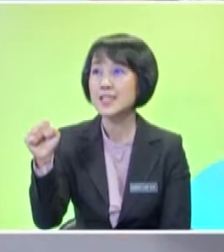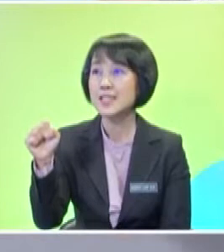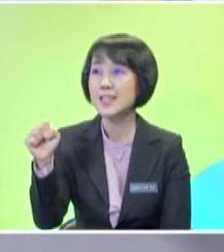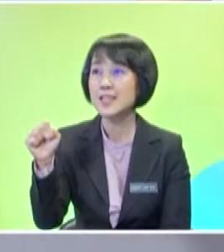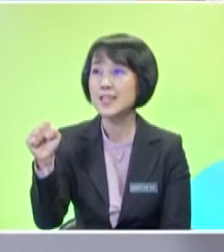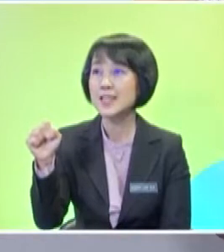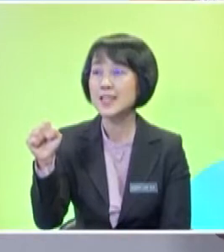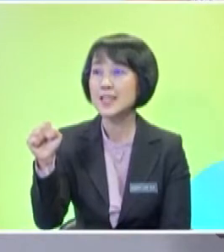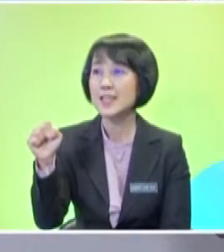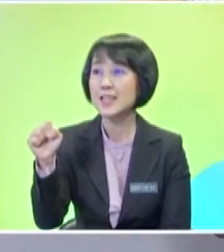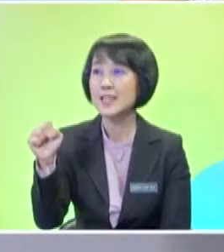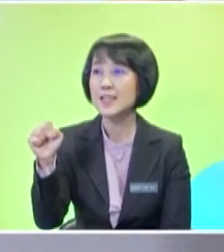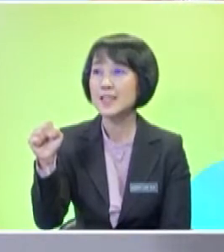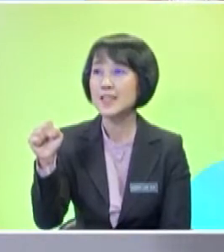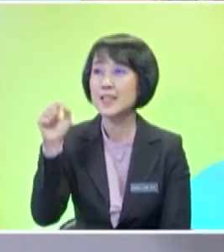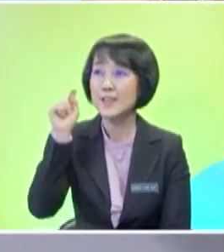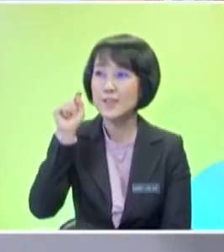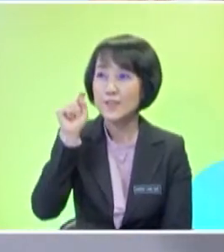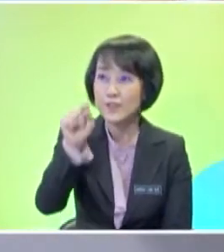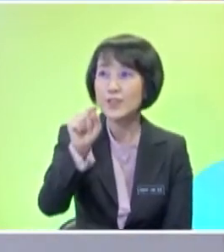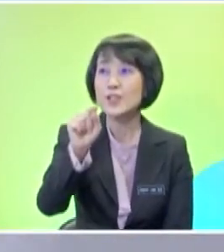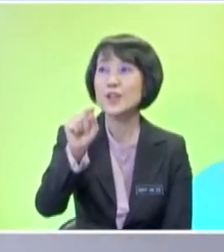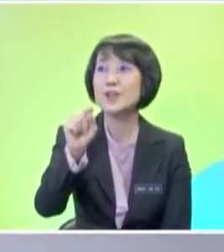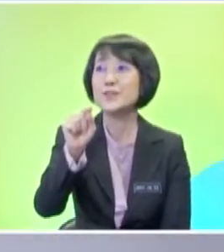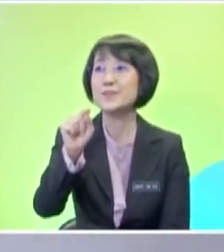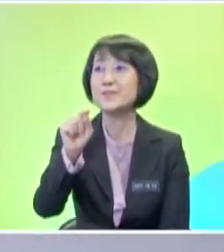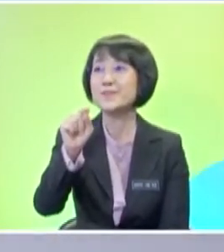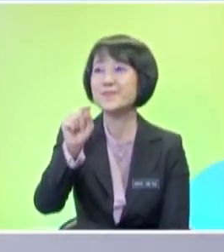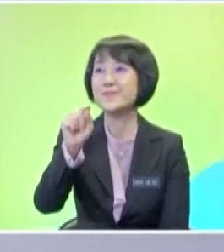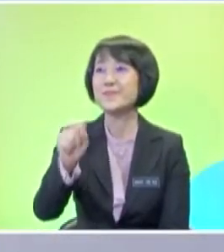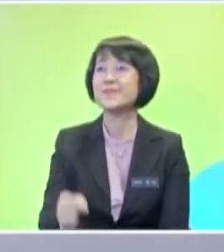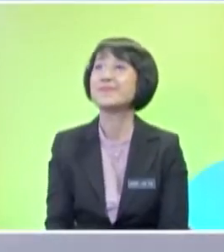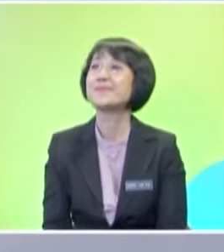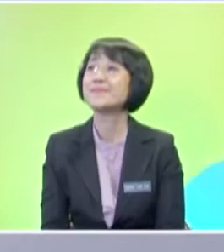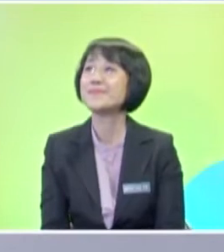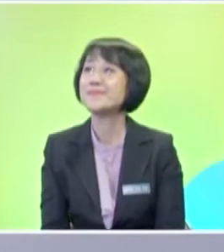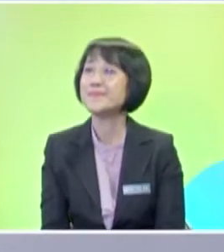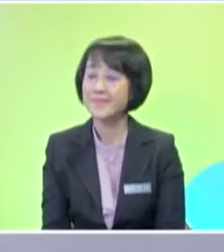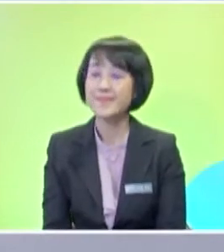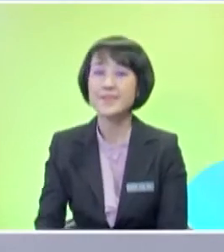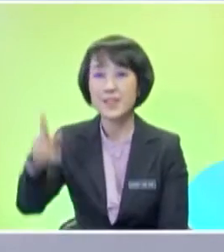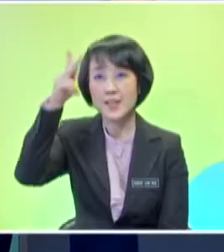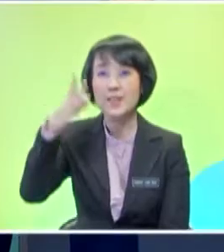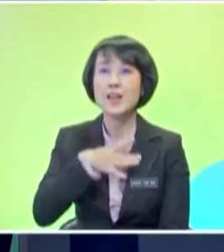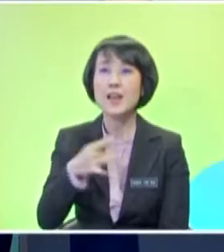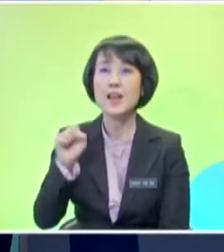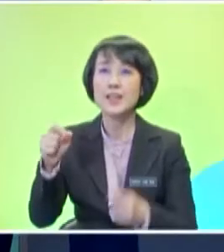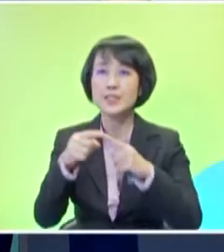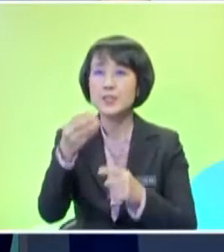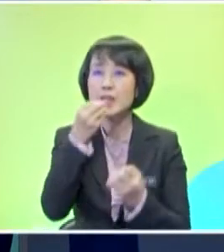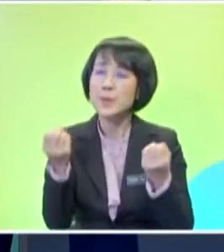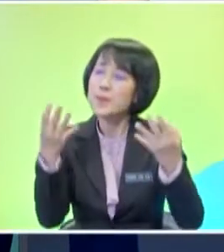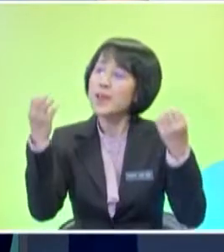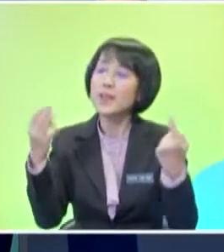S. Because okay. Kevin likes to eat bananas. Many banana. More than one banana.